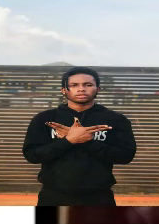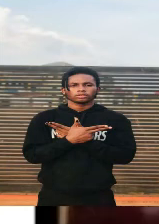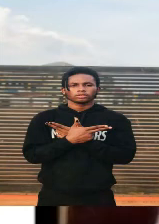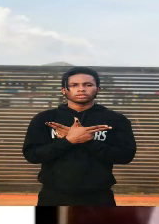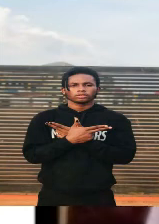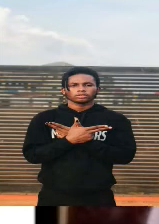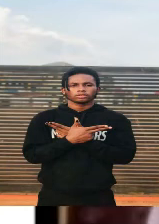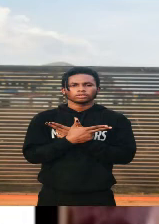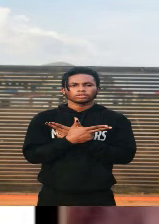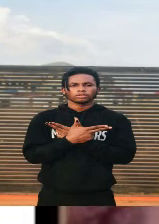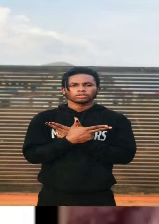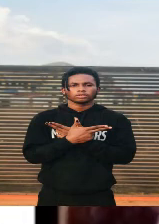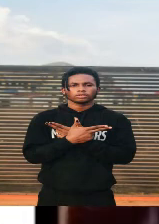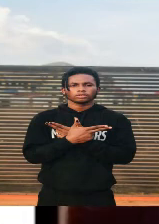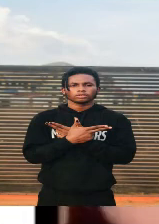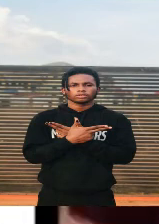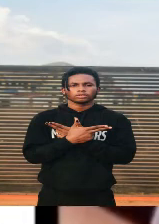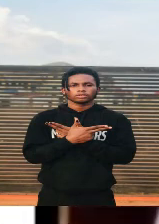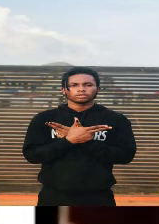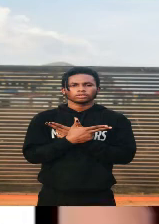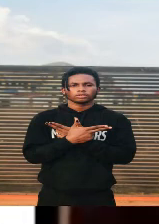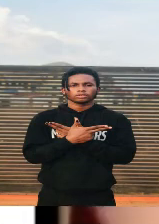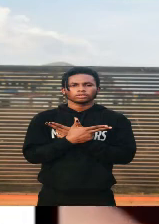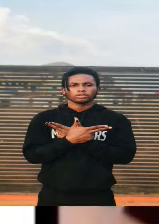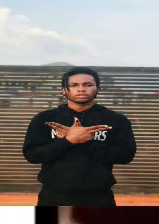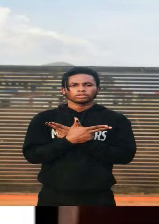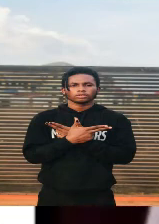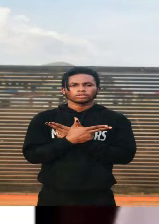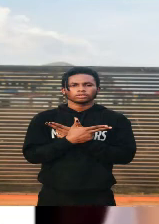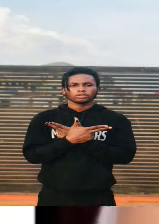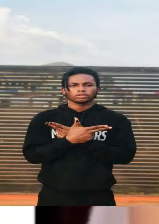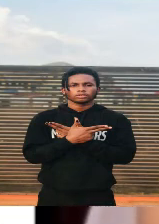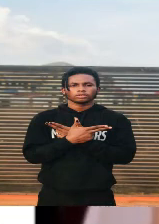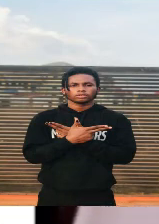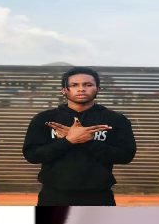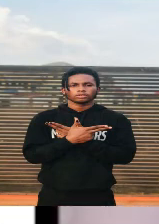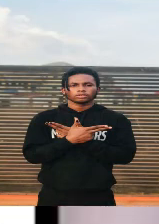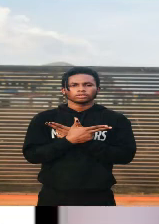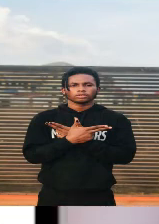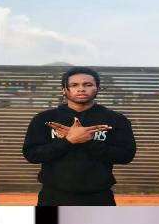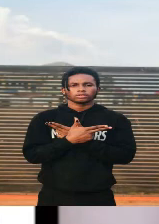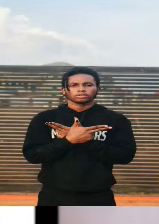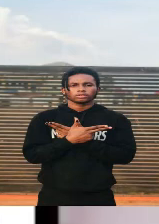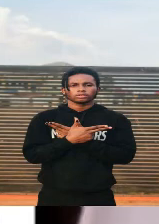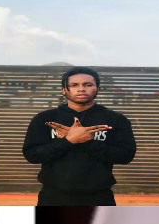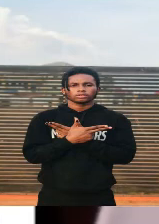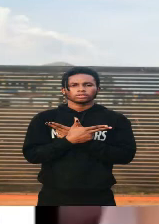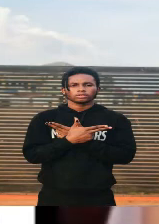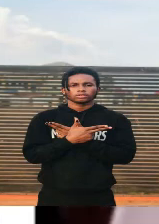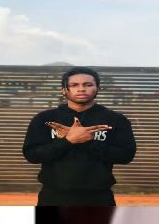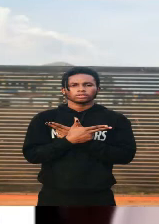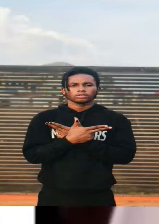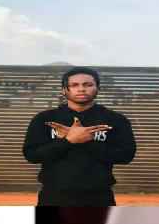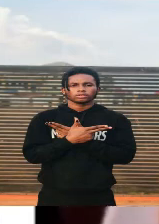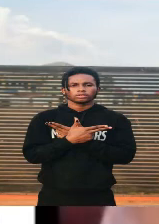I'll be famous like Mali and the Whalers. I know they kiss us, fuck all your favors. Nobody bigger than God, Jehovah.